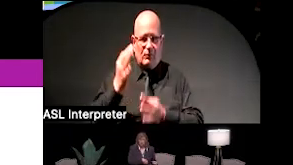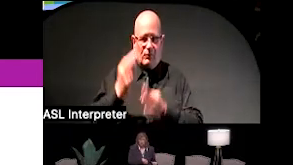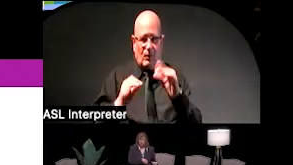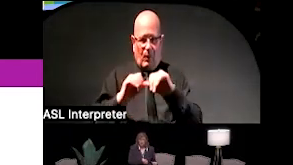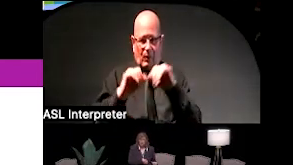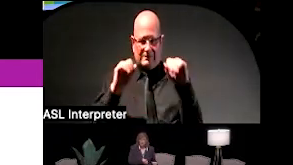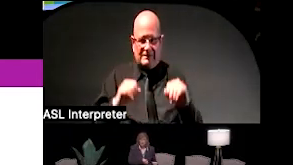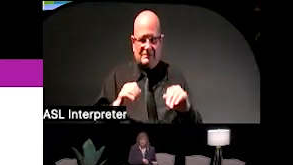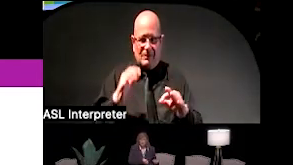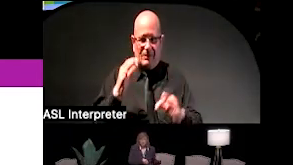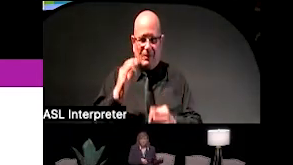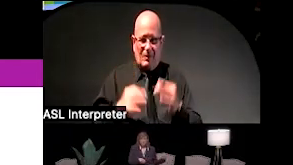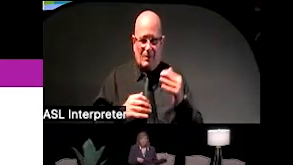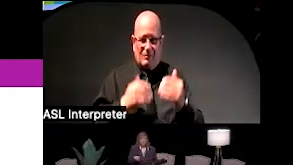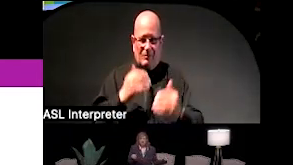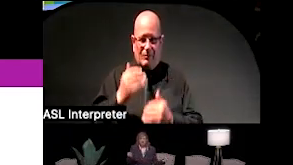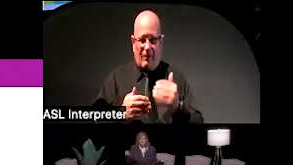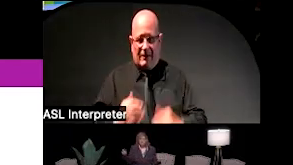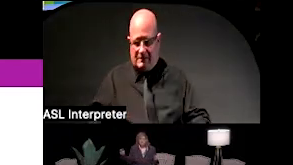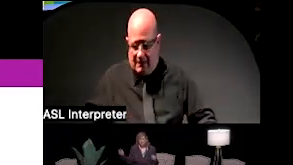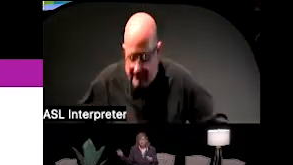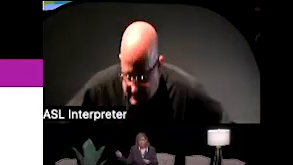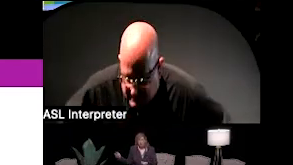court process.